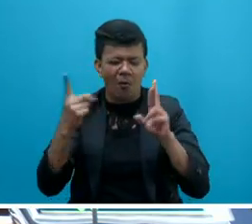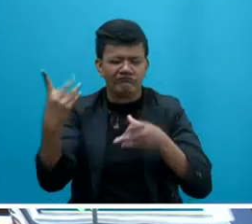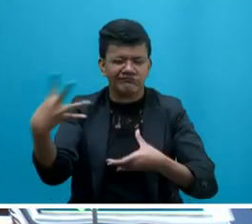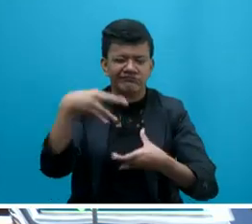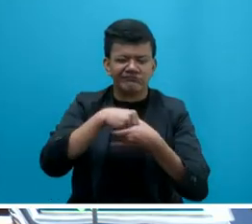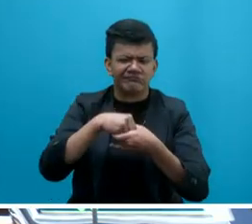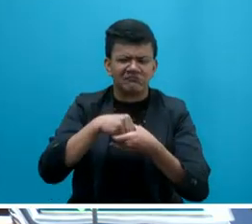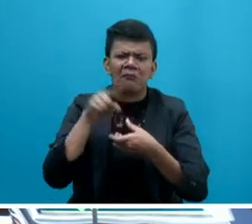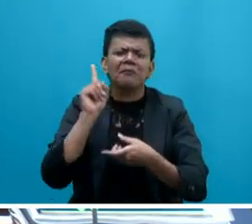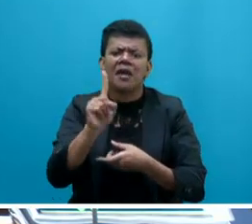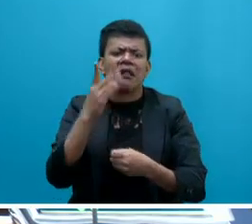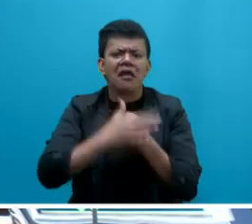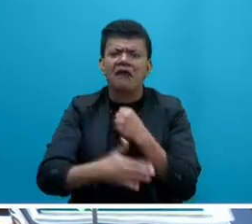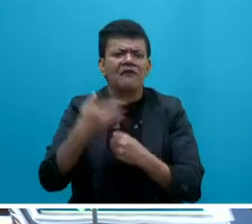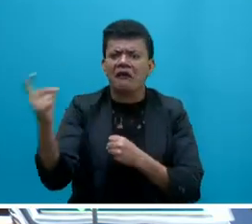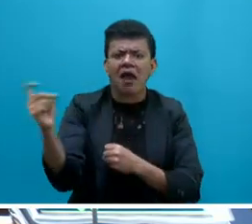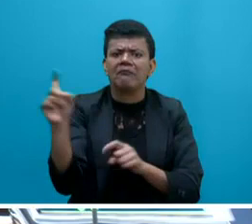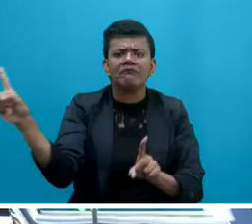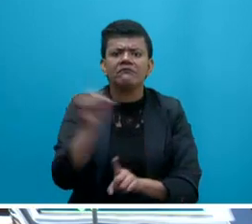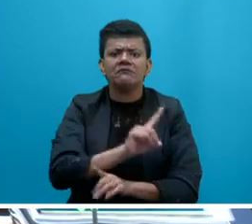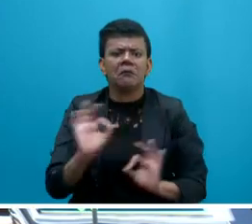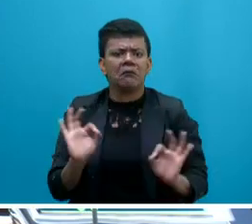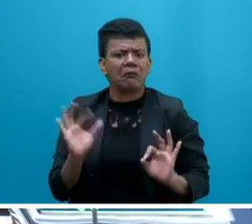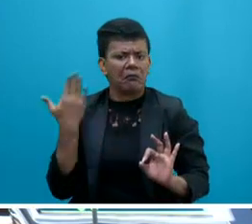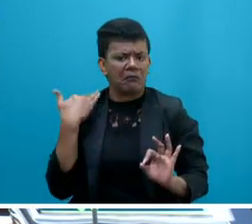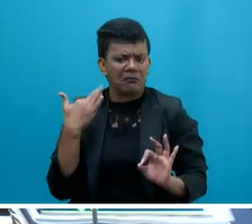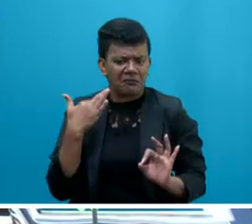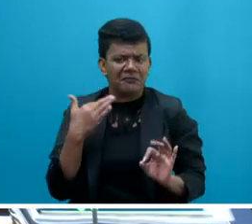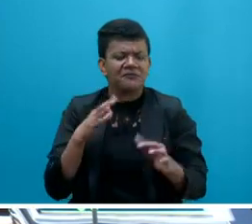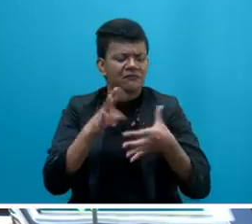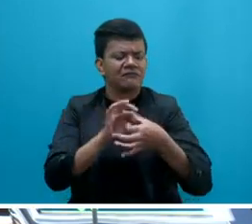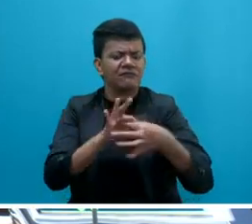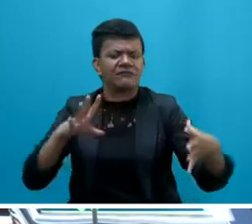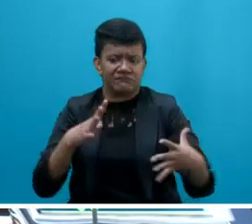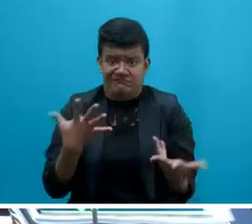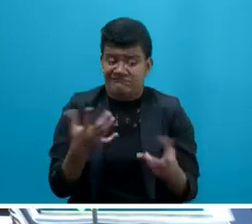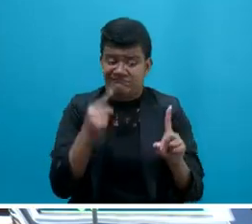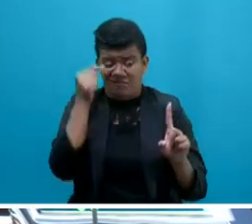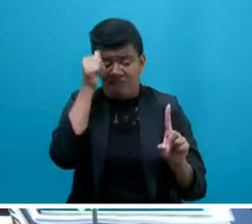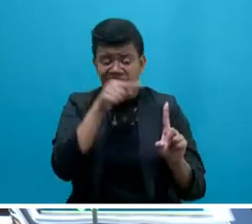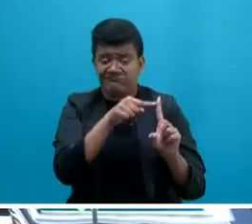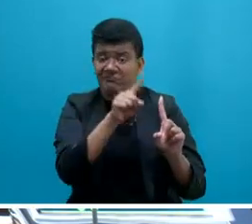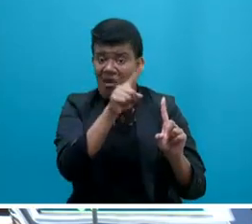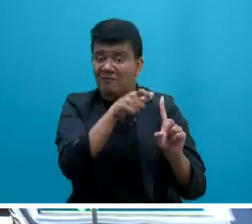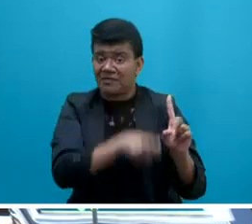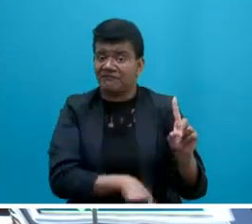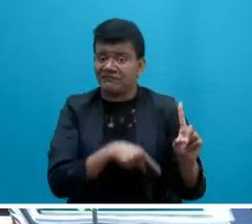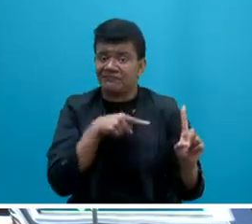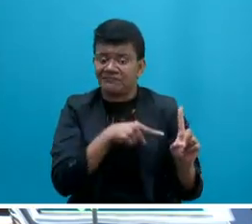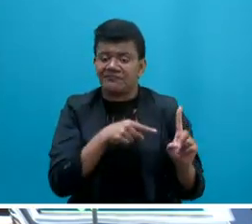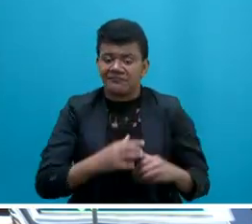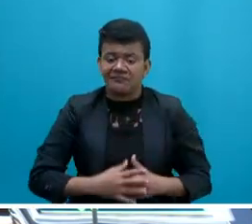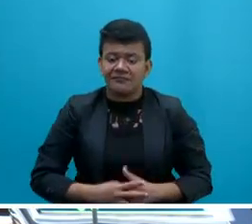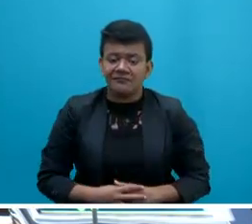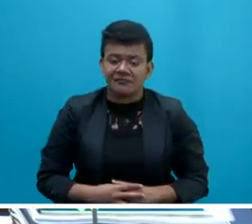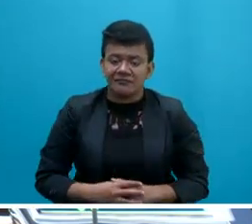last Independence Day celebration except the Honorable Rasob. Mr. Speaker, sir, as part of our continuous contribution to